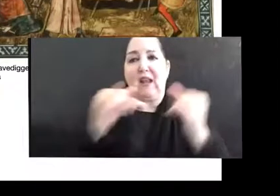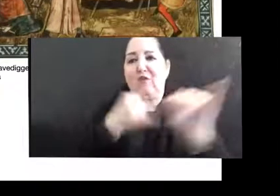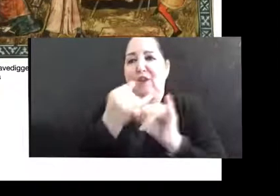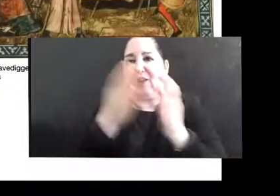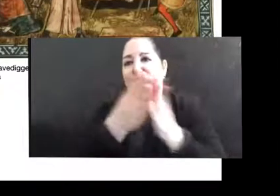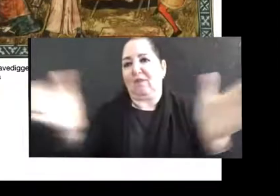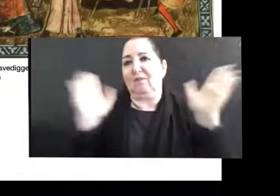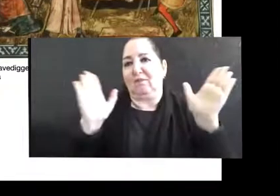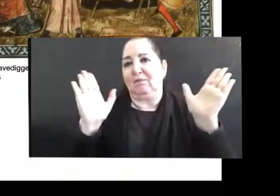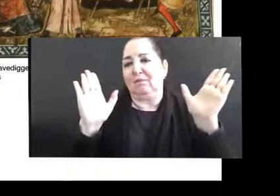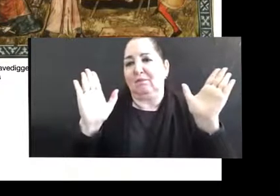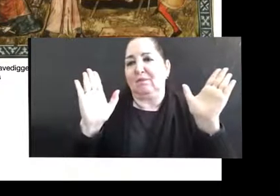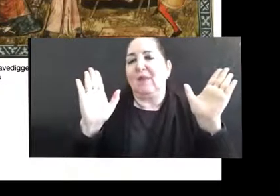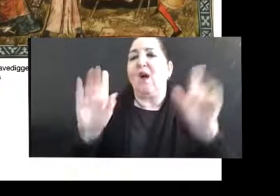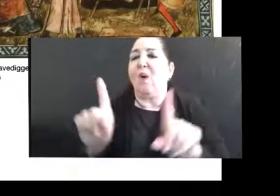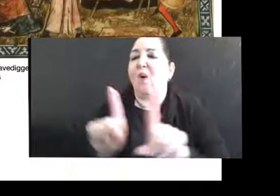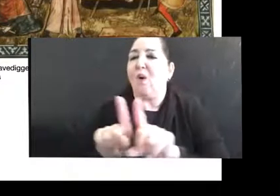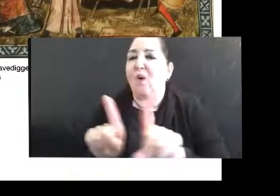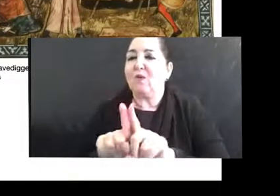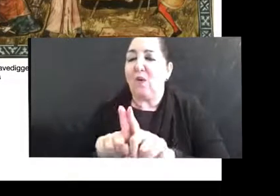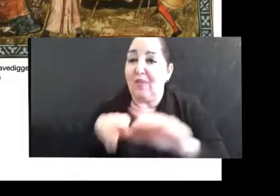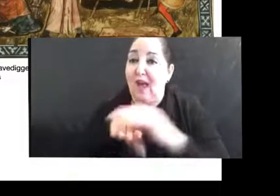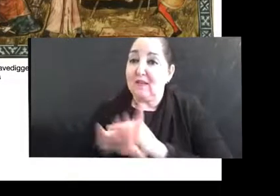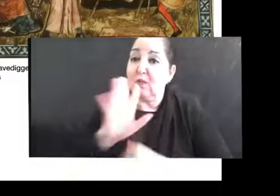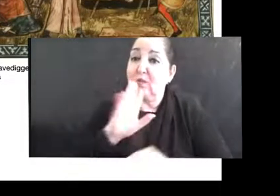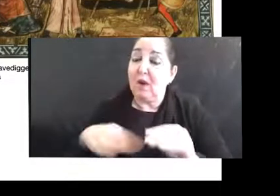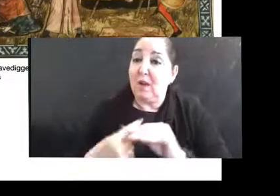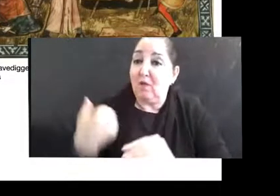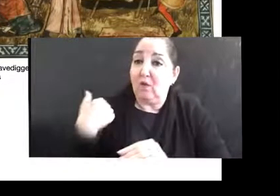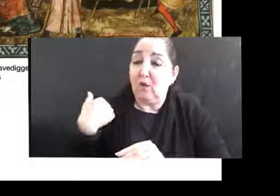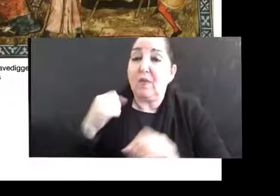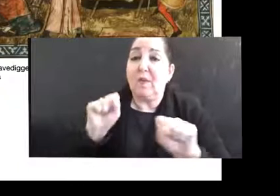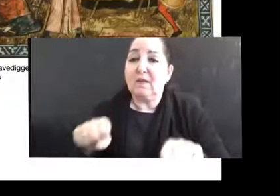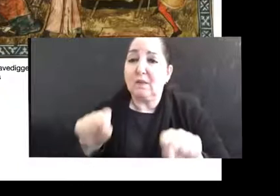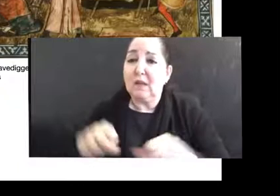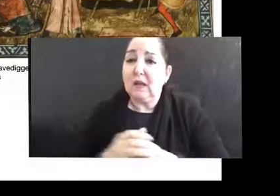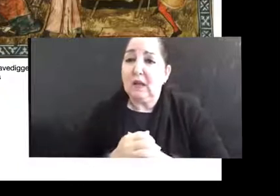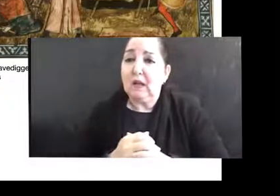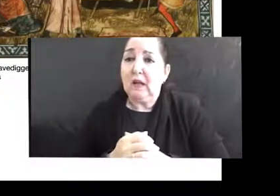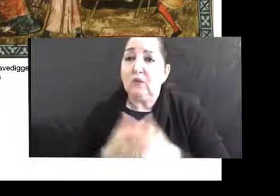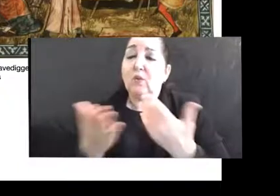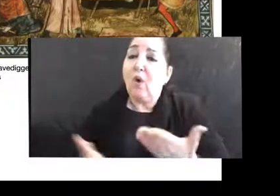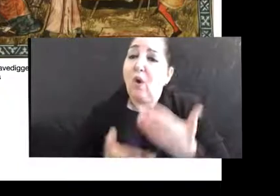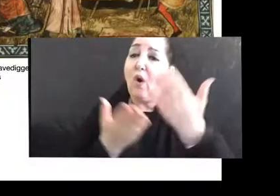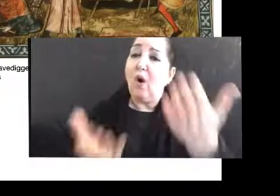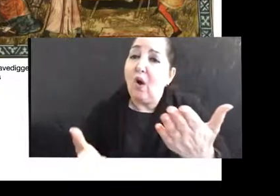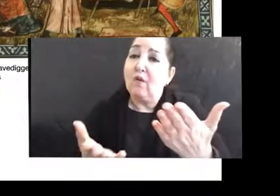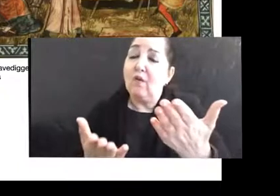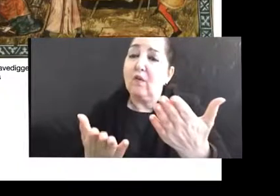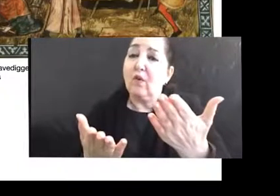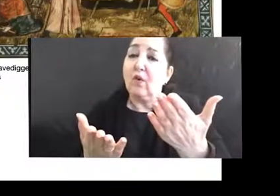important. And also that access that I was referring to earlier is this possibility to you